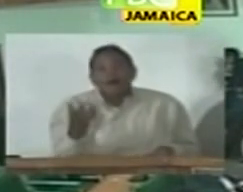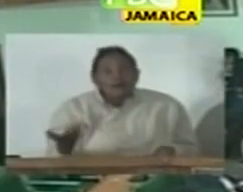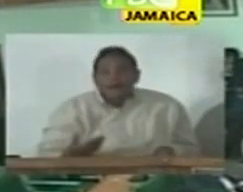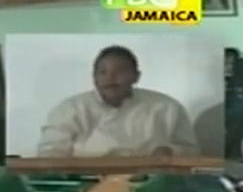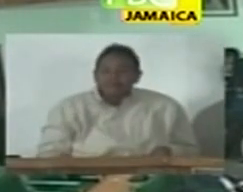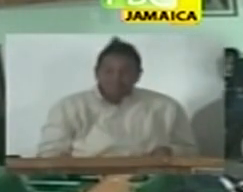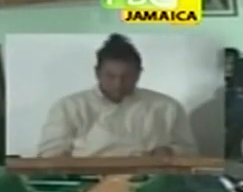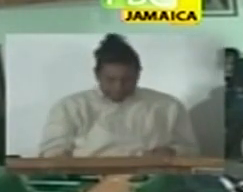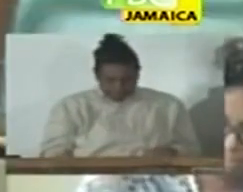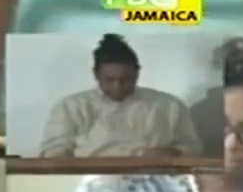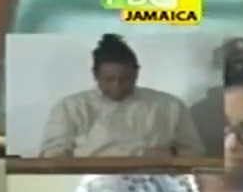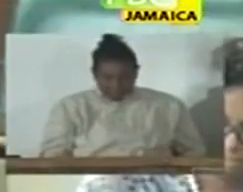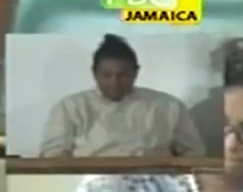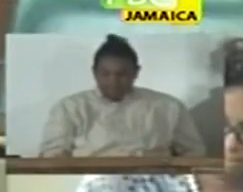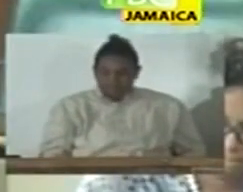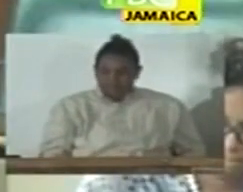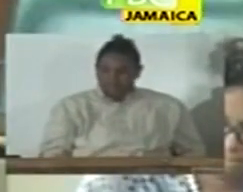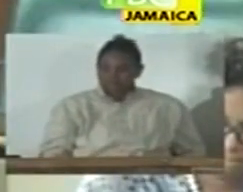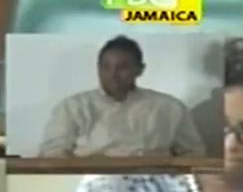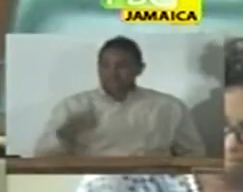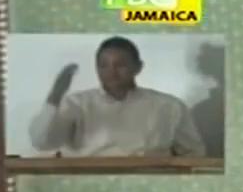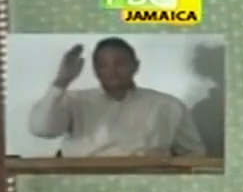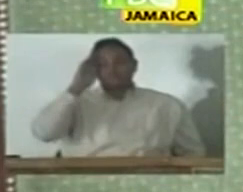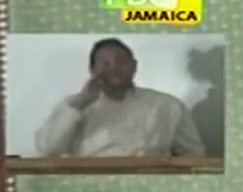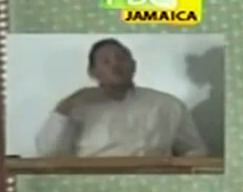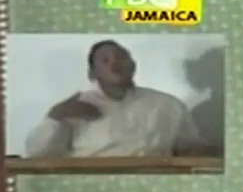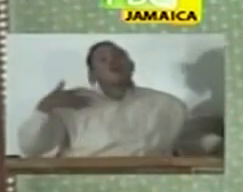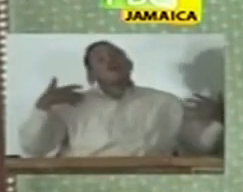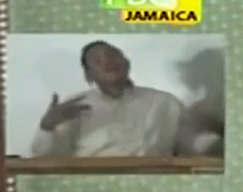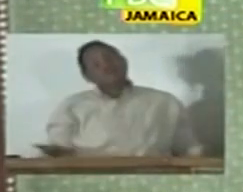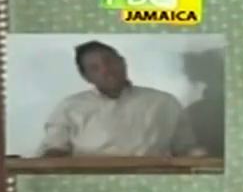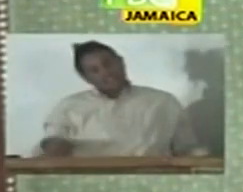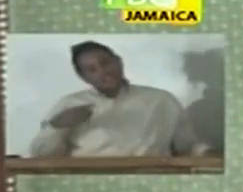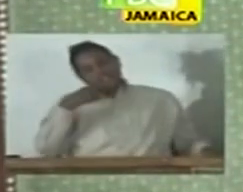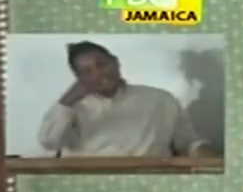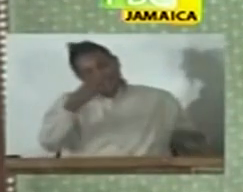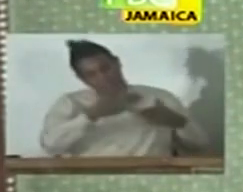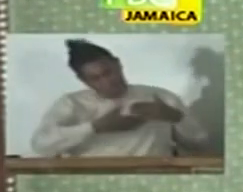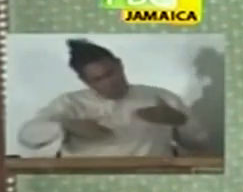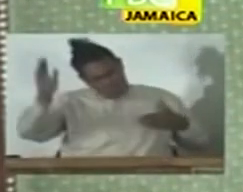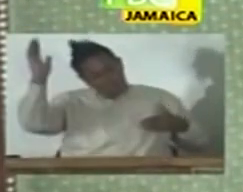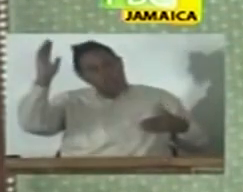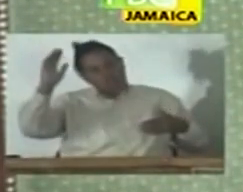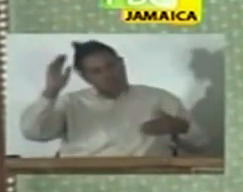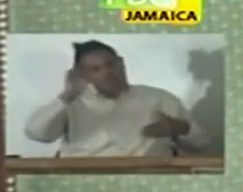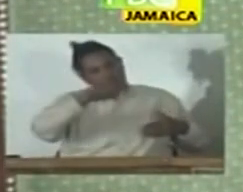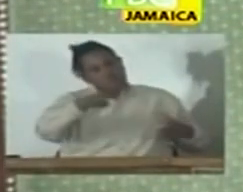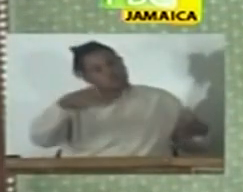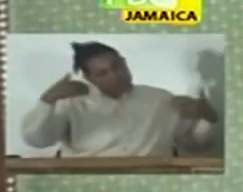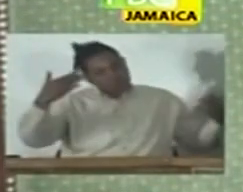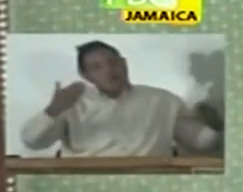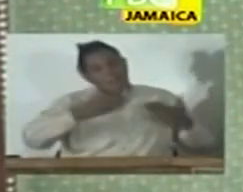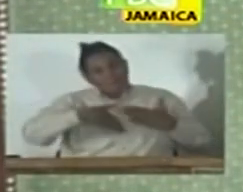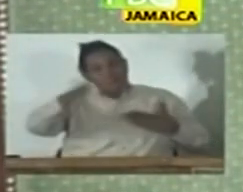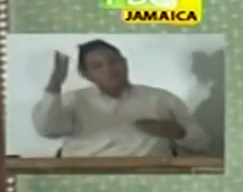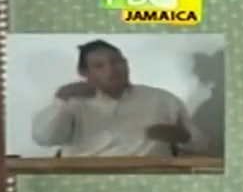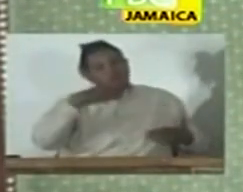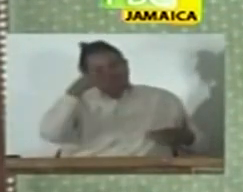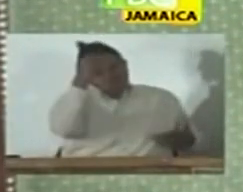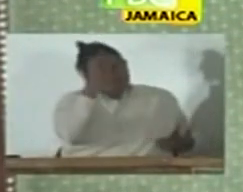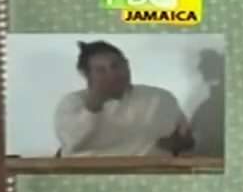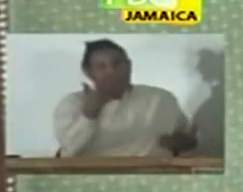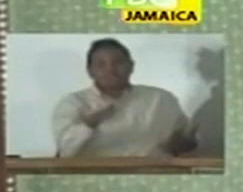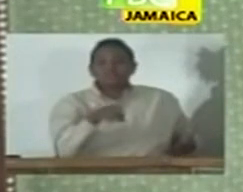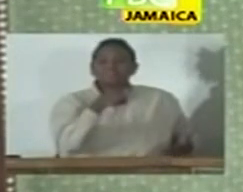Senator Brown, I've already made a ruling in relation to this matter, and I'm asking you to move on. That